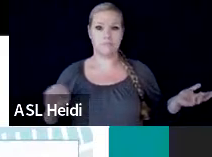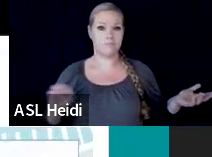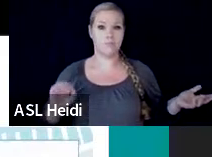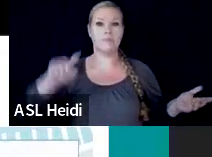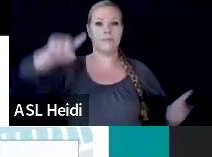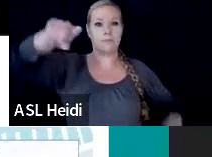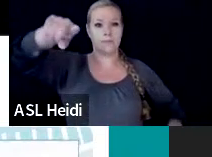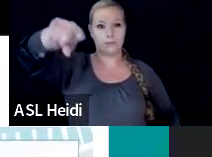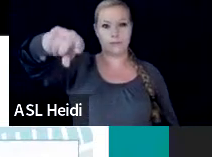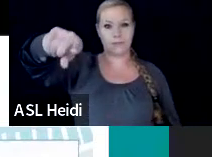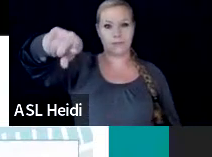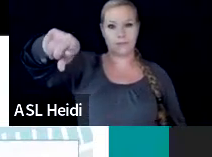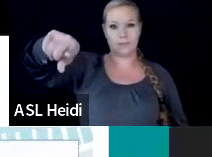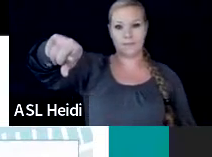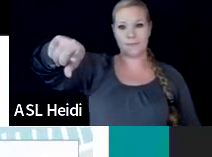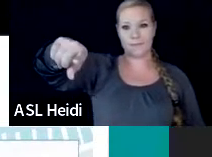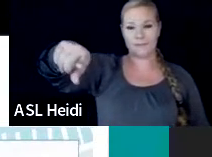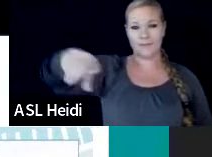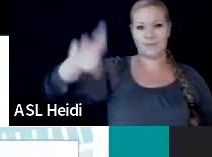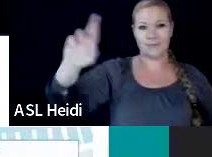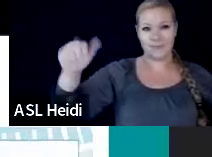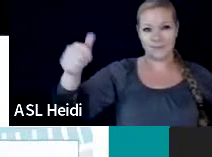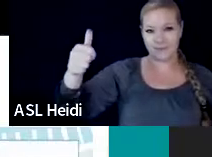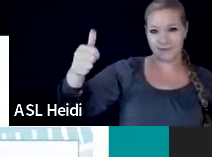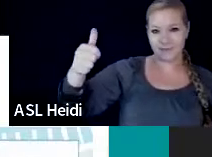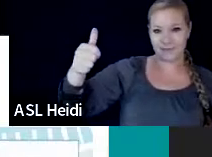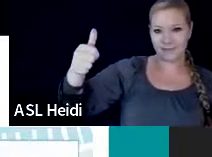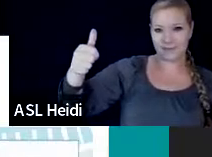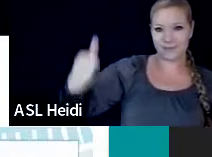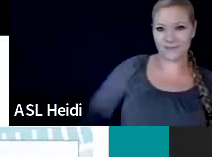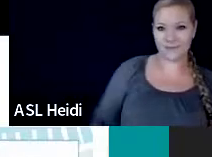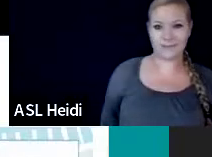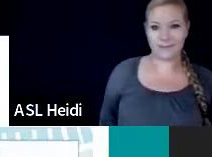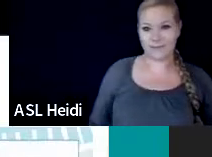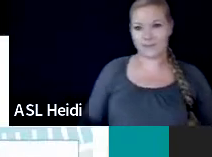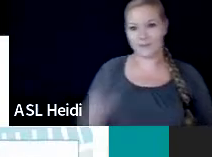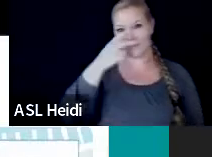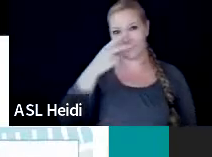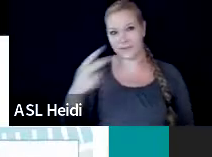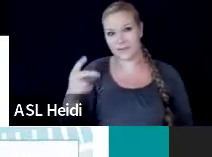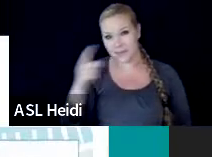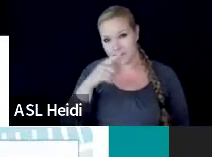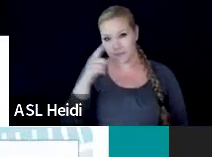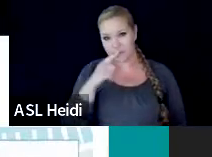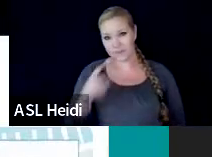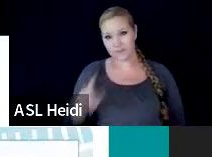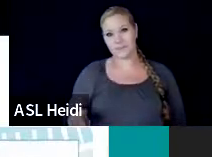Yeah, we see. I see it Now now. we can. There it is. Now we There it can. is. Okay.